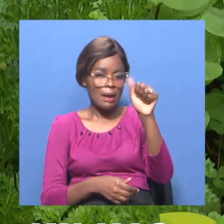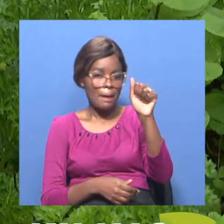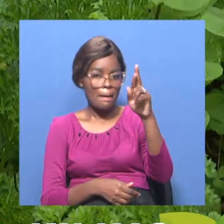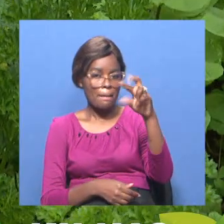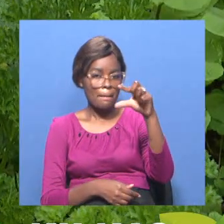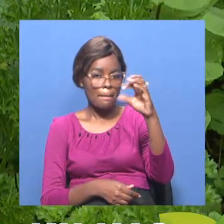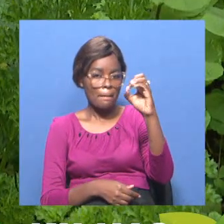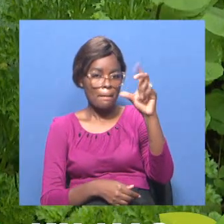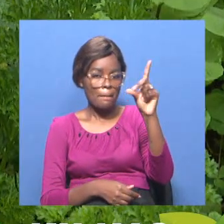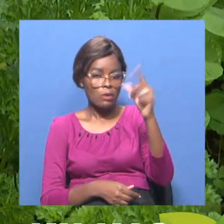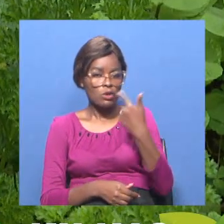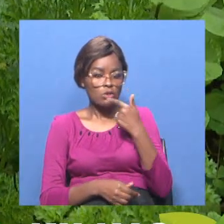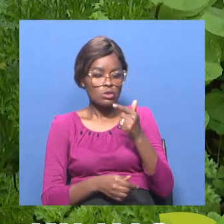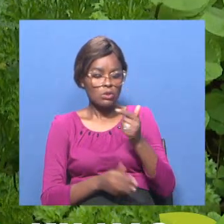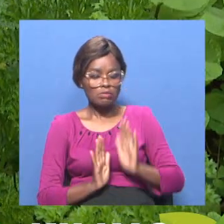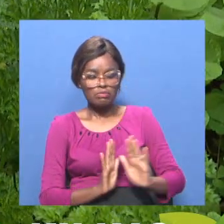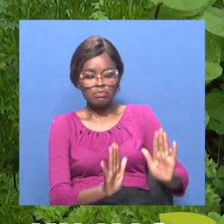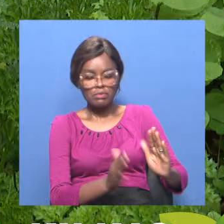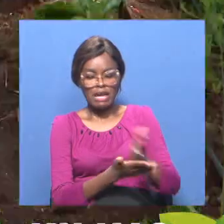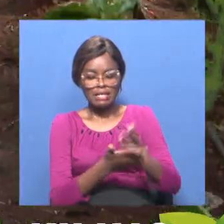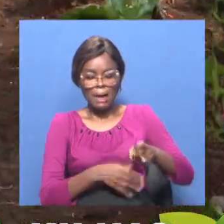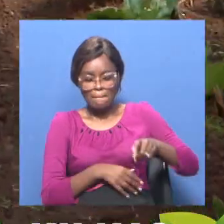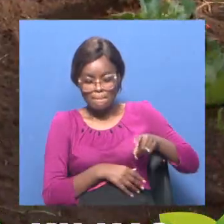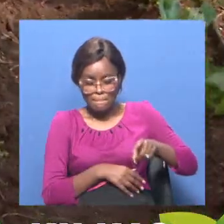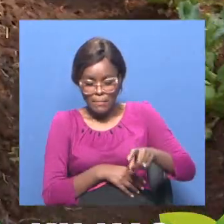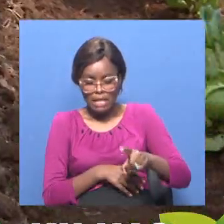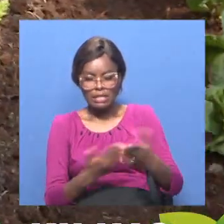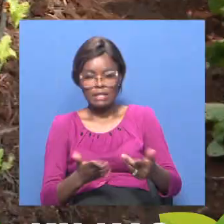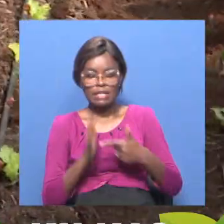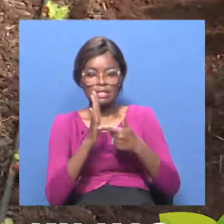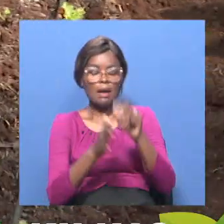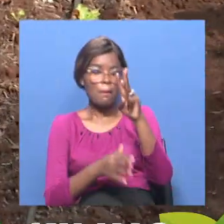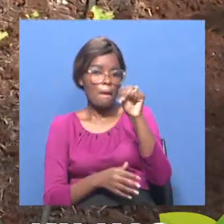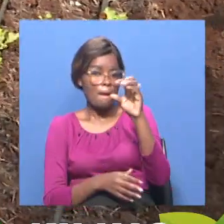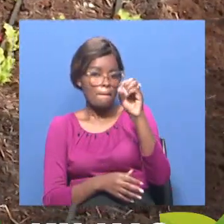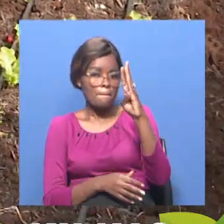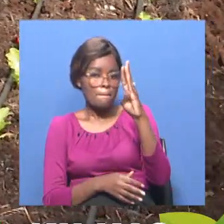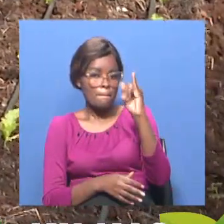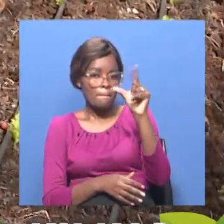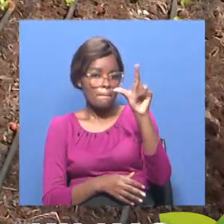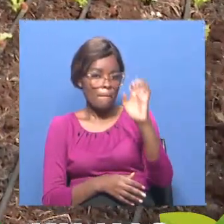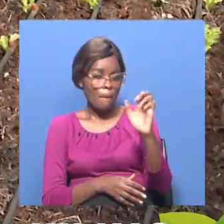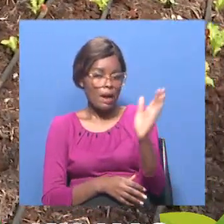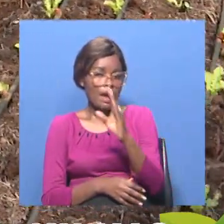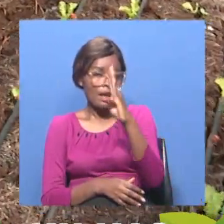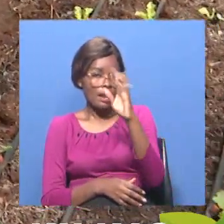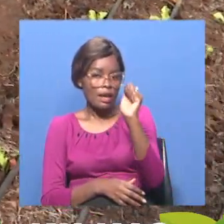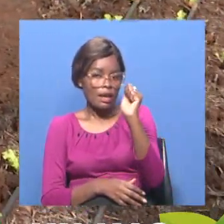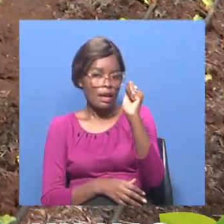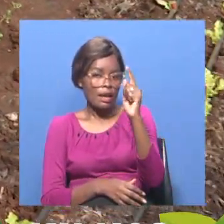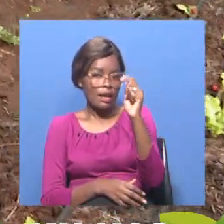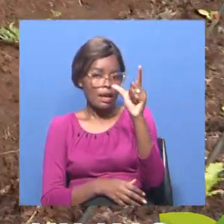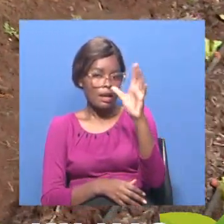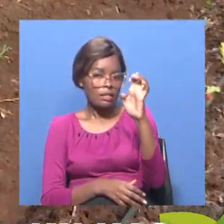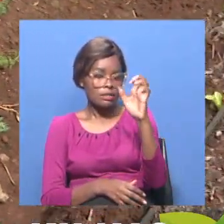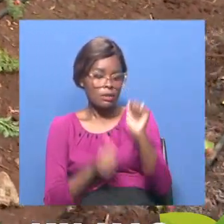to keep away some specific pests like the mobile beetle, free mobile beetle,